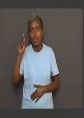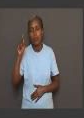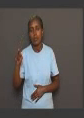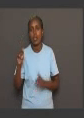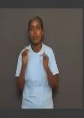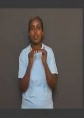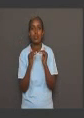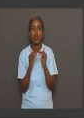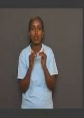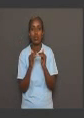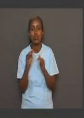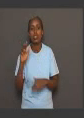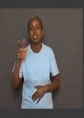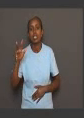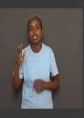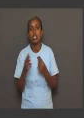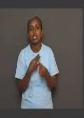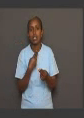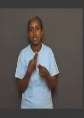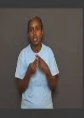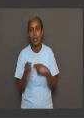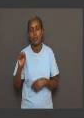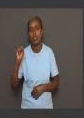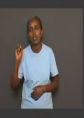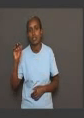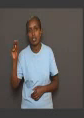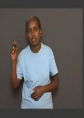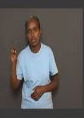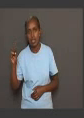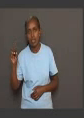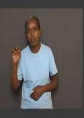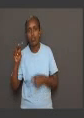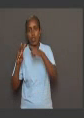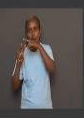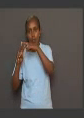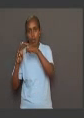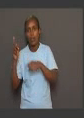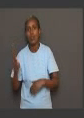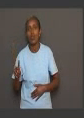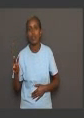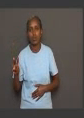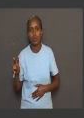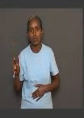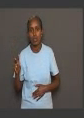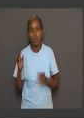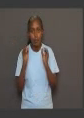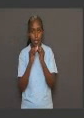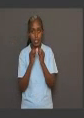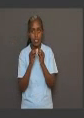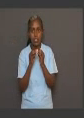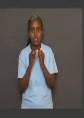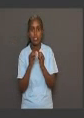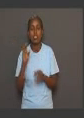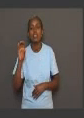is equal to 3 times the sine of pi over 2 plus